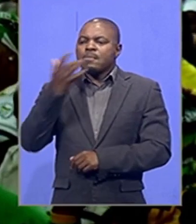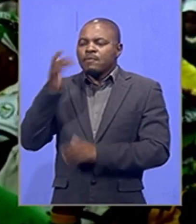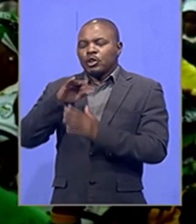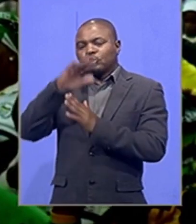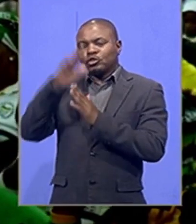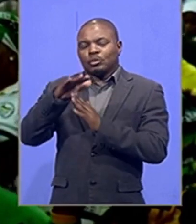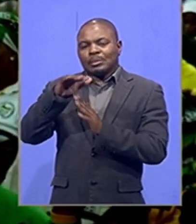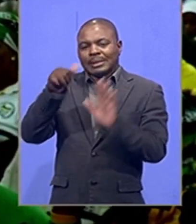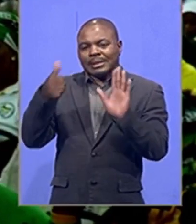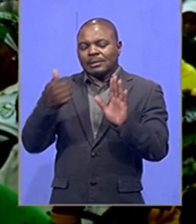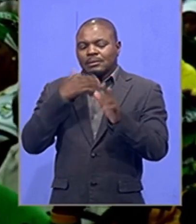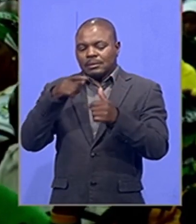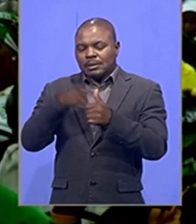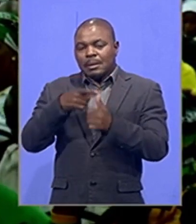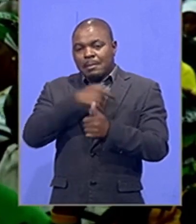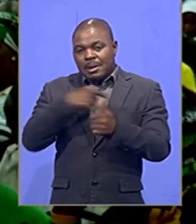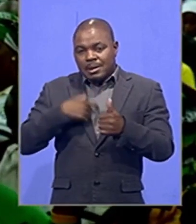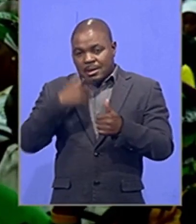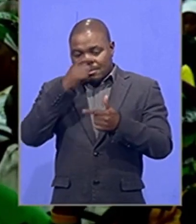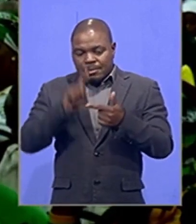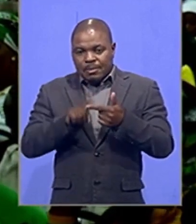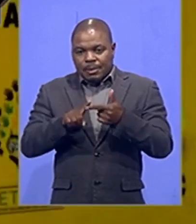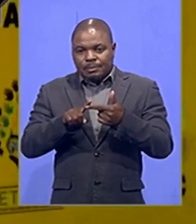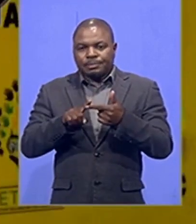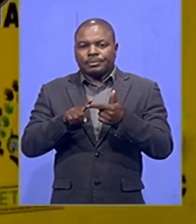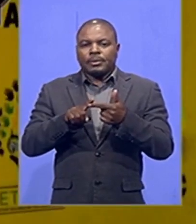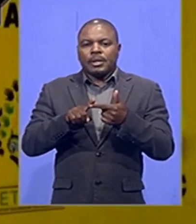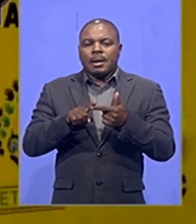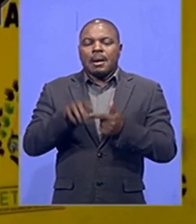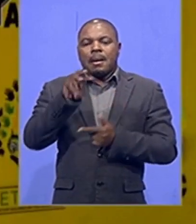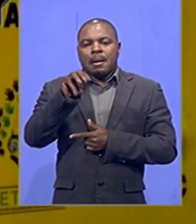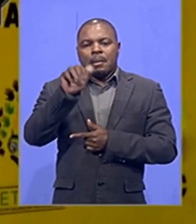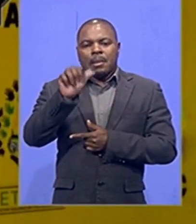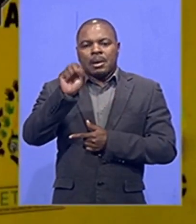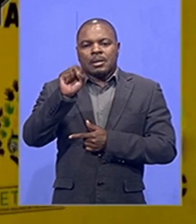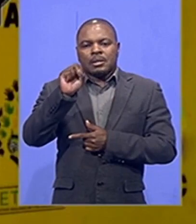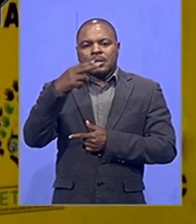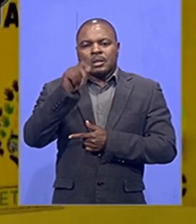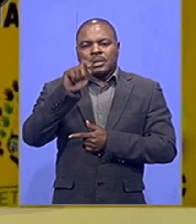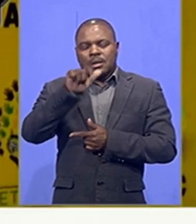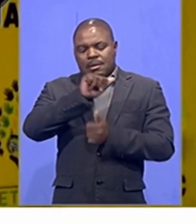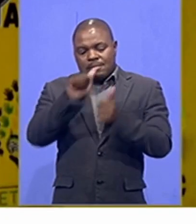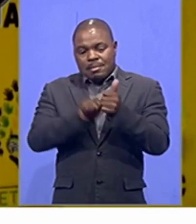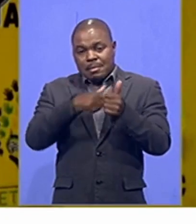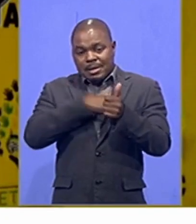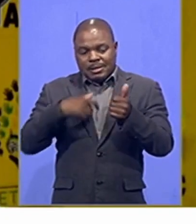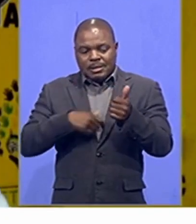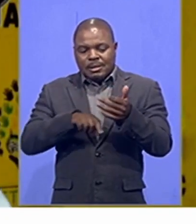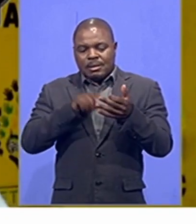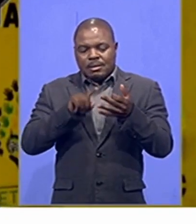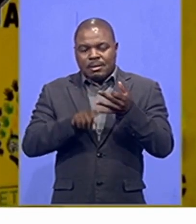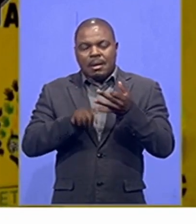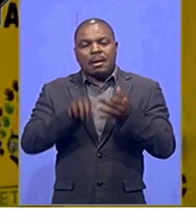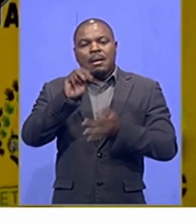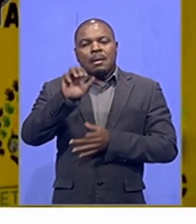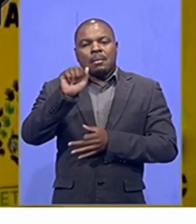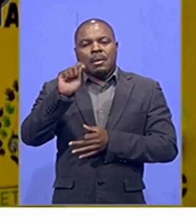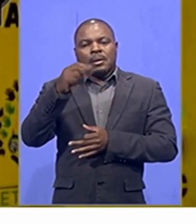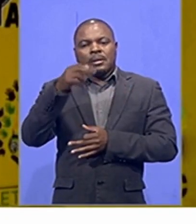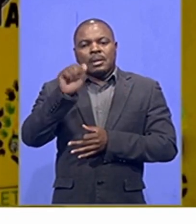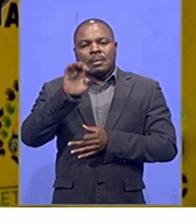is President Ramaphosa, it's Paul Mashatile as Deputy President, it's Stan Matavata as